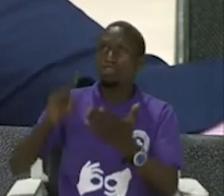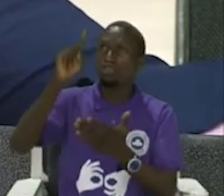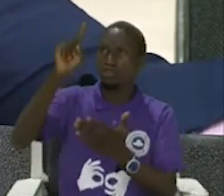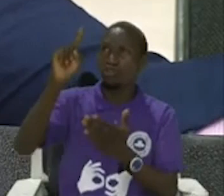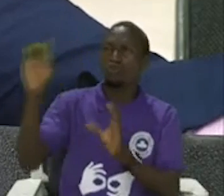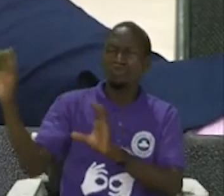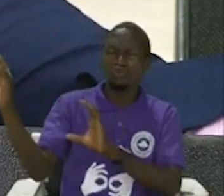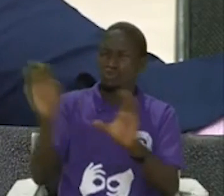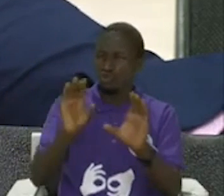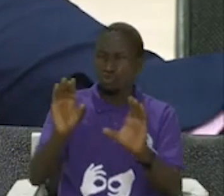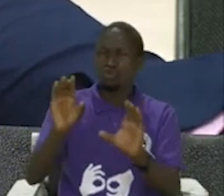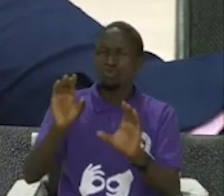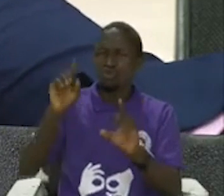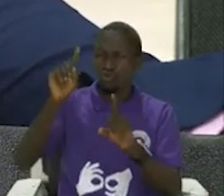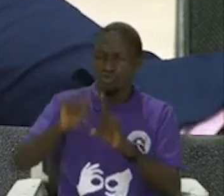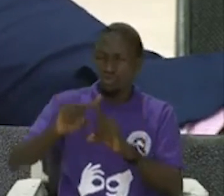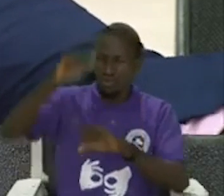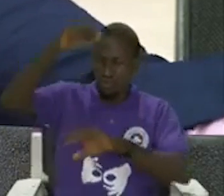The